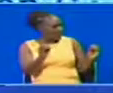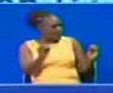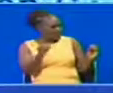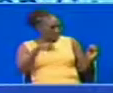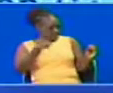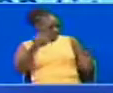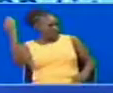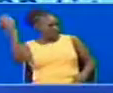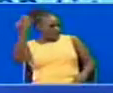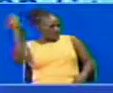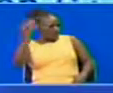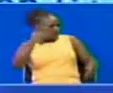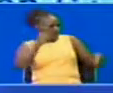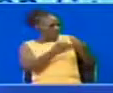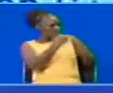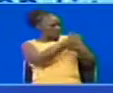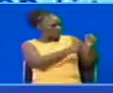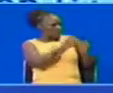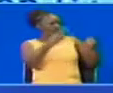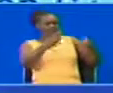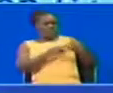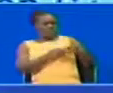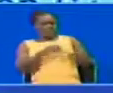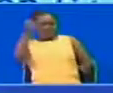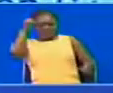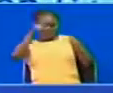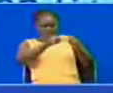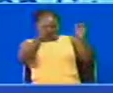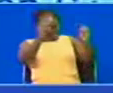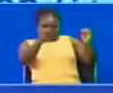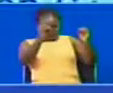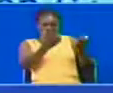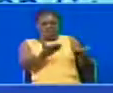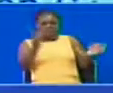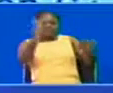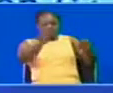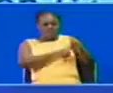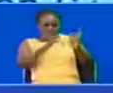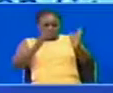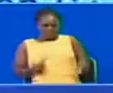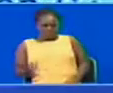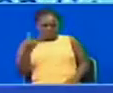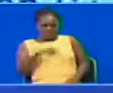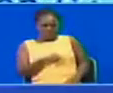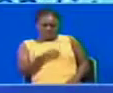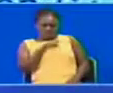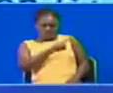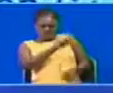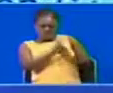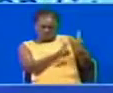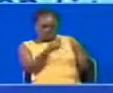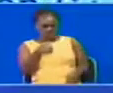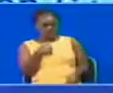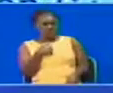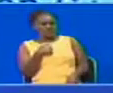Nairobi for almost 8 years now. Mm-hmm. I don't remember any one time when somebody came over to me and said, you've been teaching literature for so many